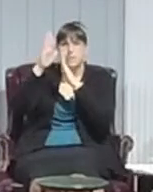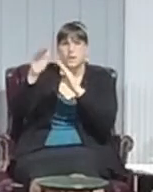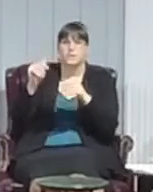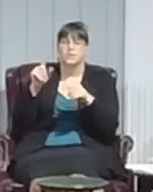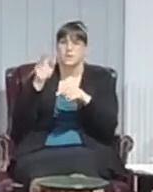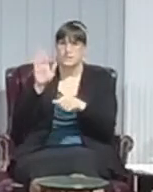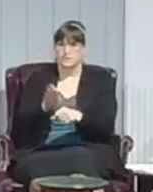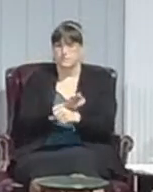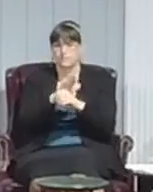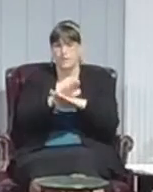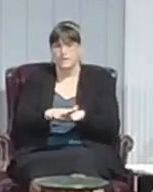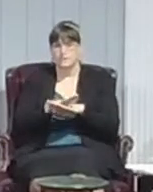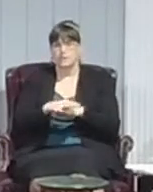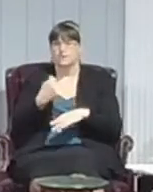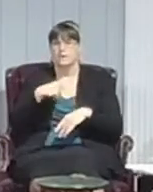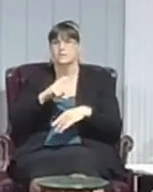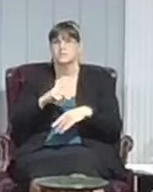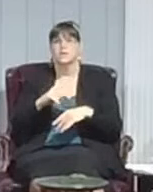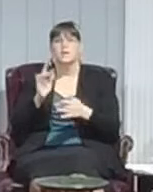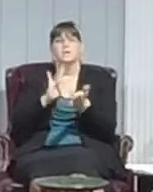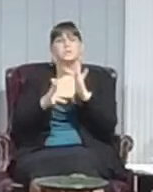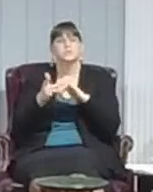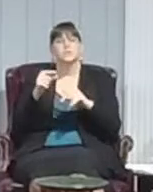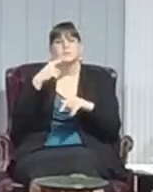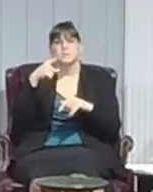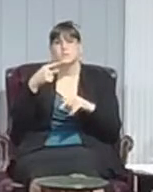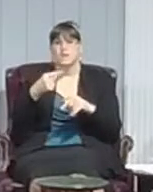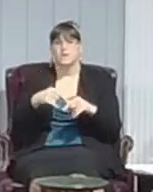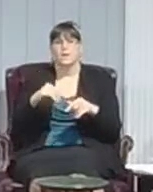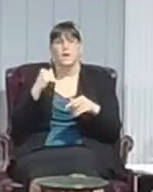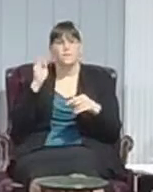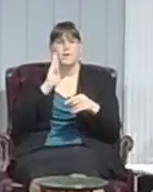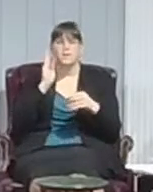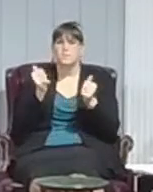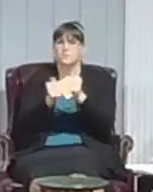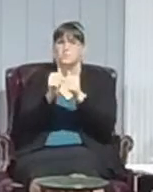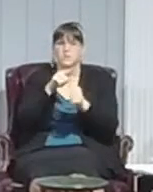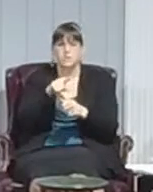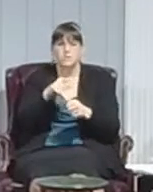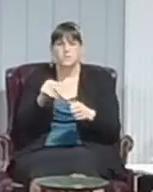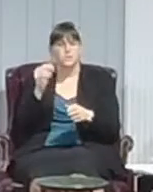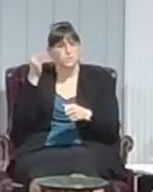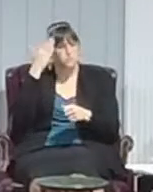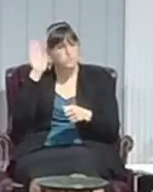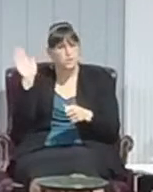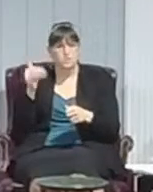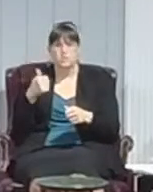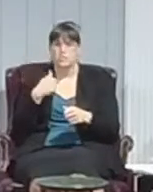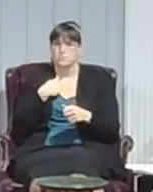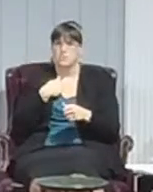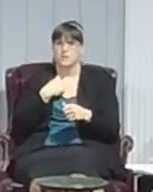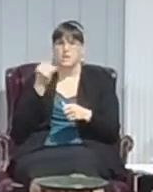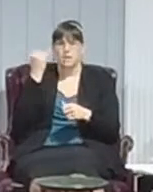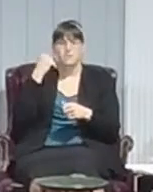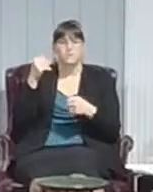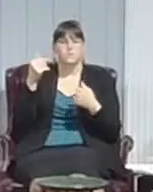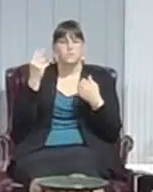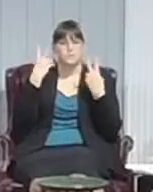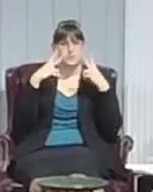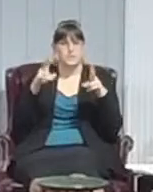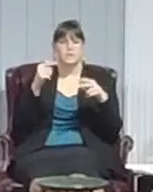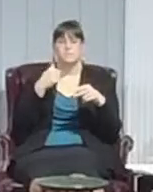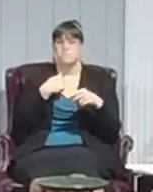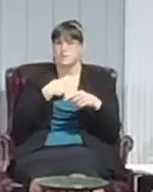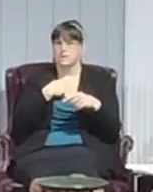him, have I been so long time with you, and yet hast thou not known me, Philip? He that has seen me hath seen the Father. Have you been